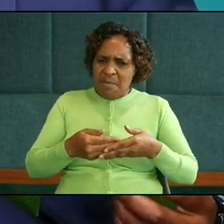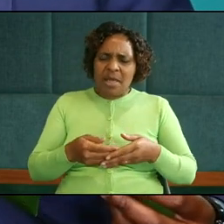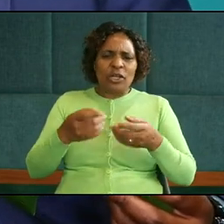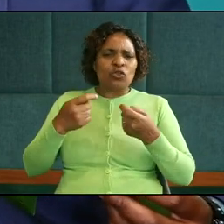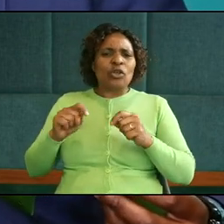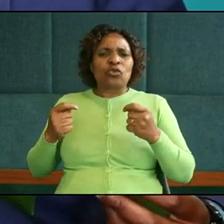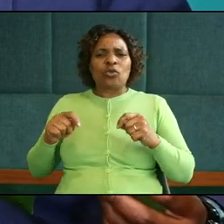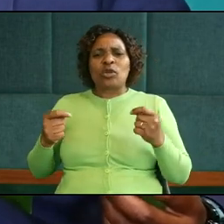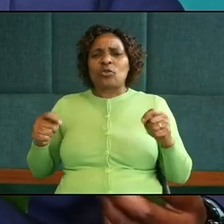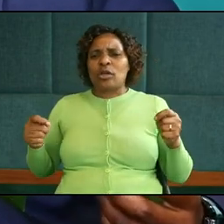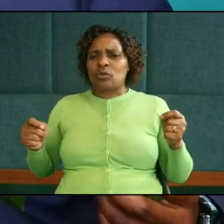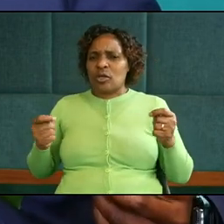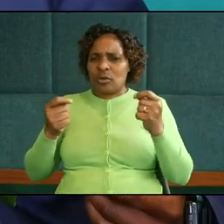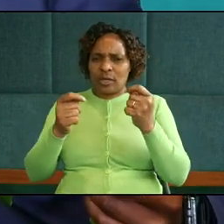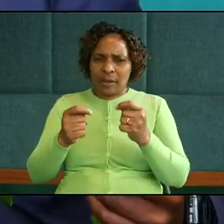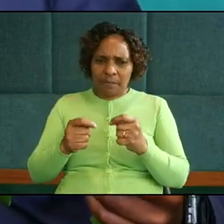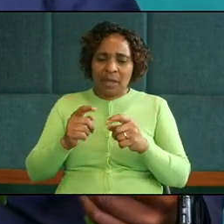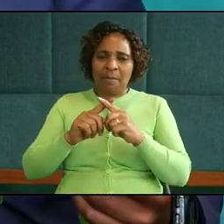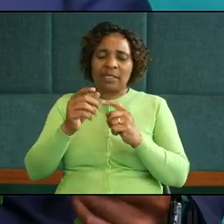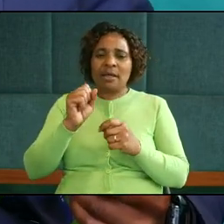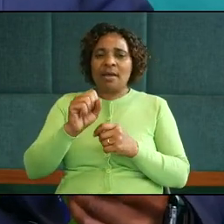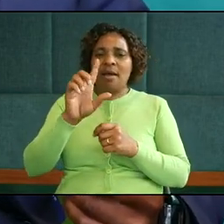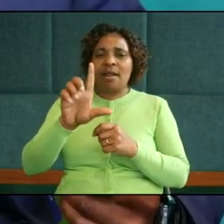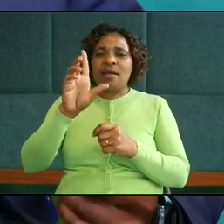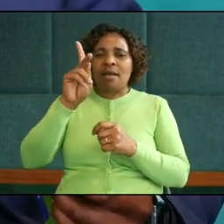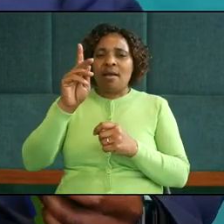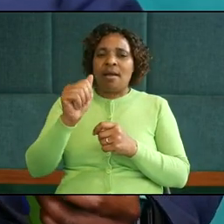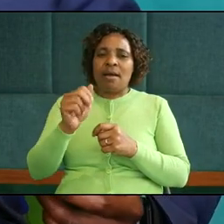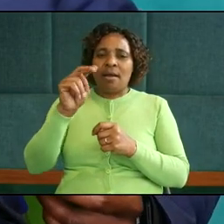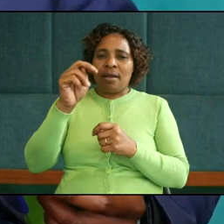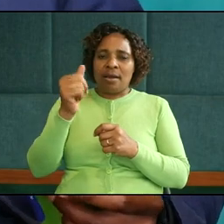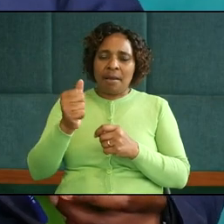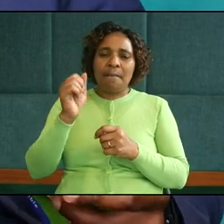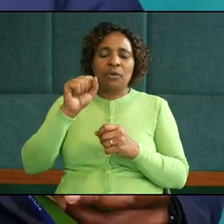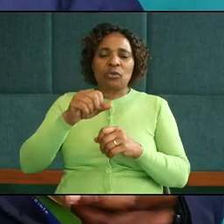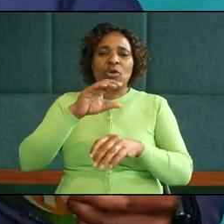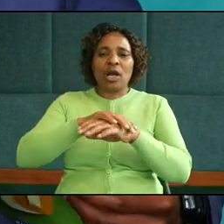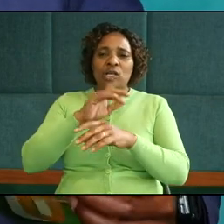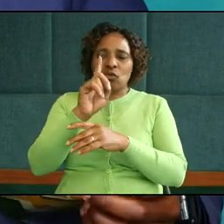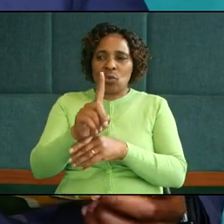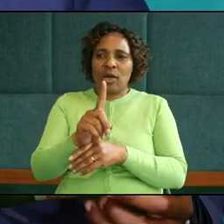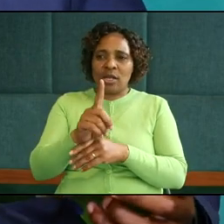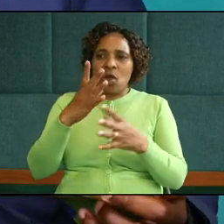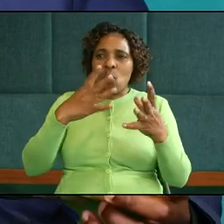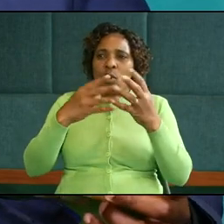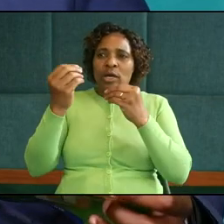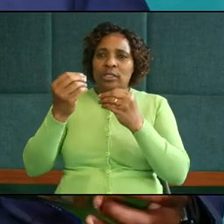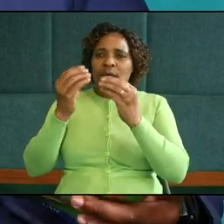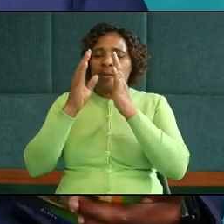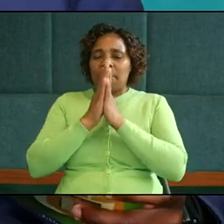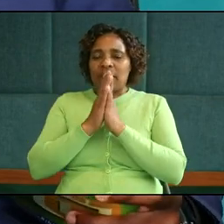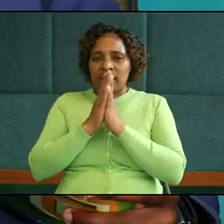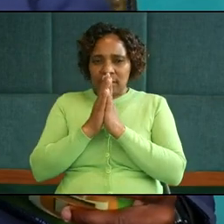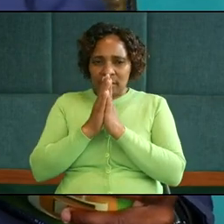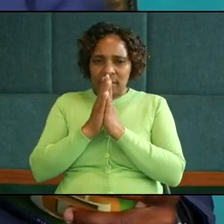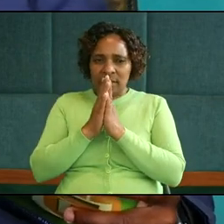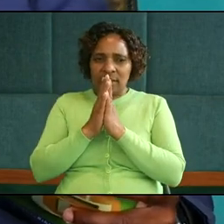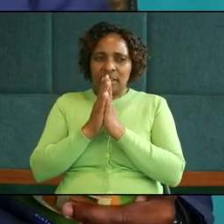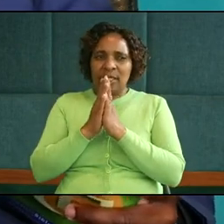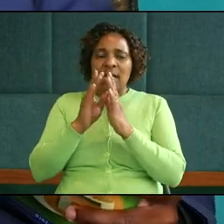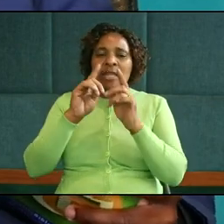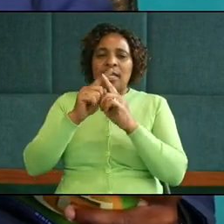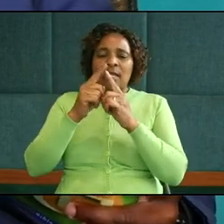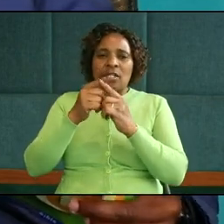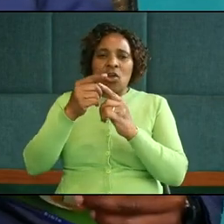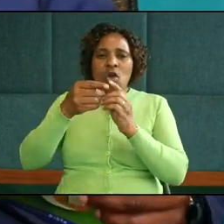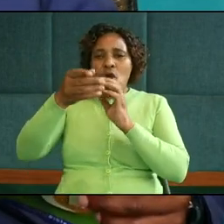I've tried. I don't know, we have done what with Elkanah, but we can't get one. So she went there and prayed to the only source that she